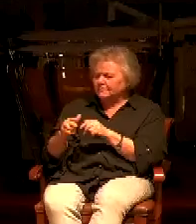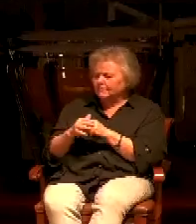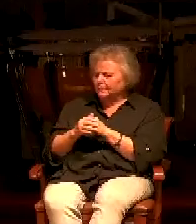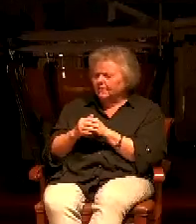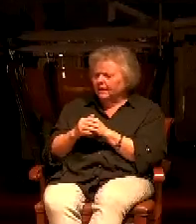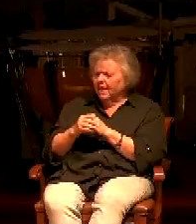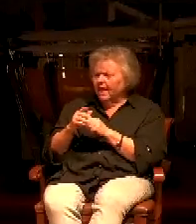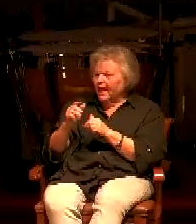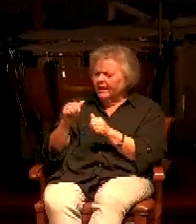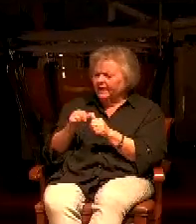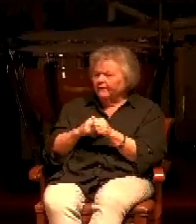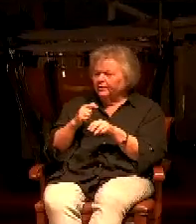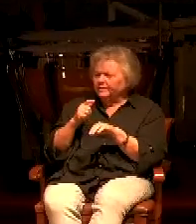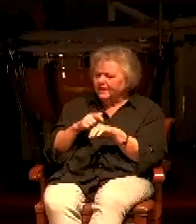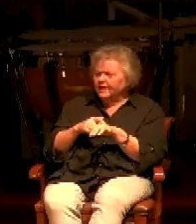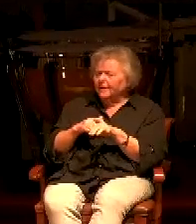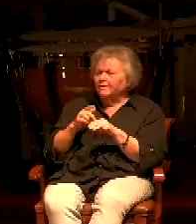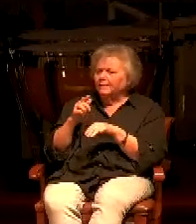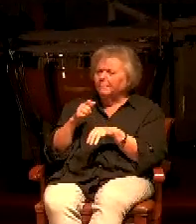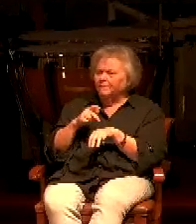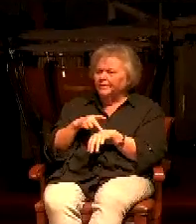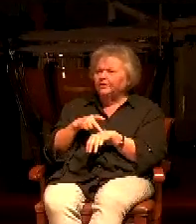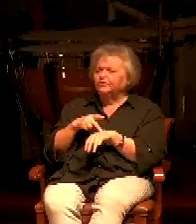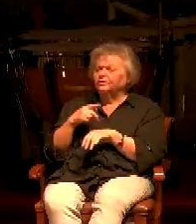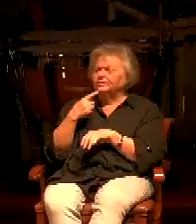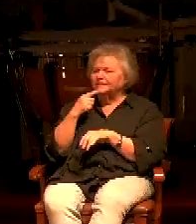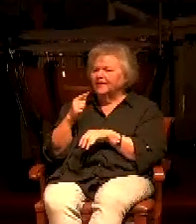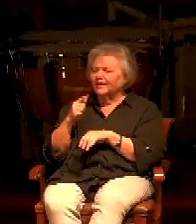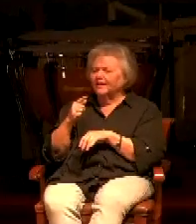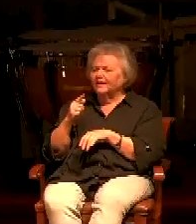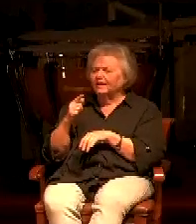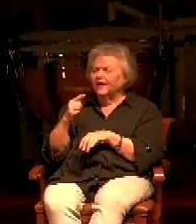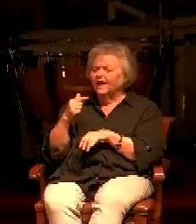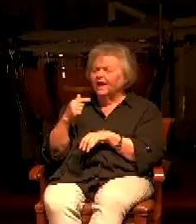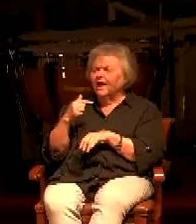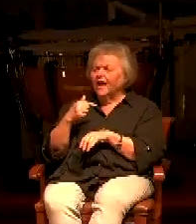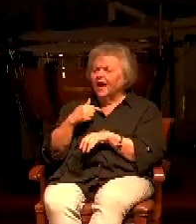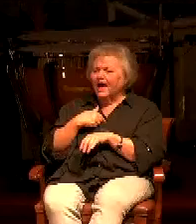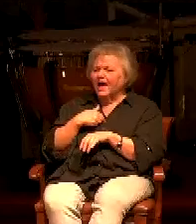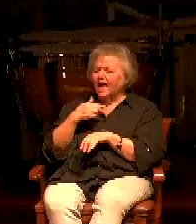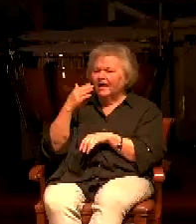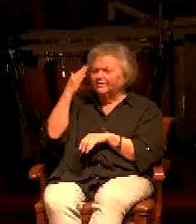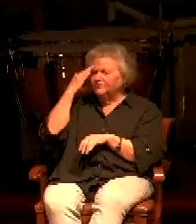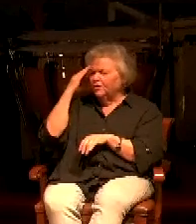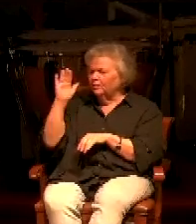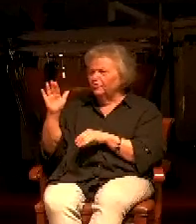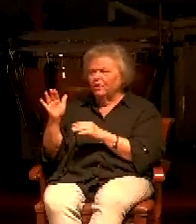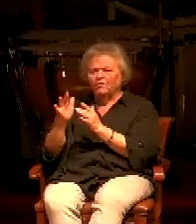who you are." I wonder, and I don't know, this is speculation, but I wonder if he backs away.